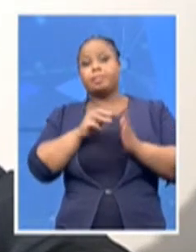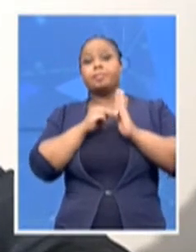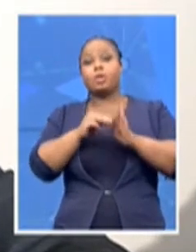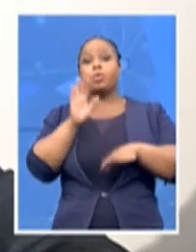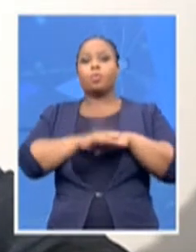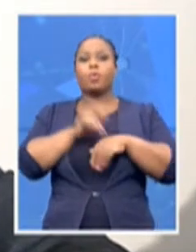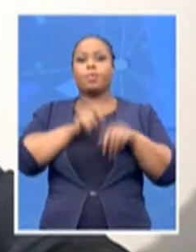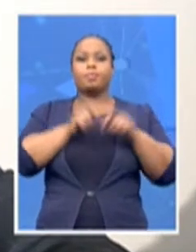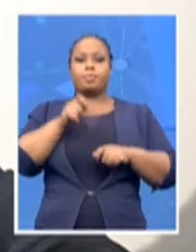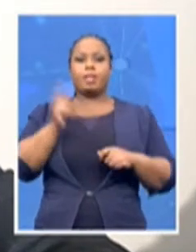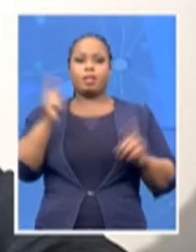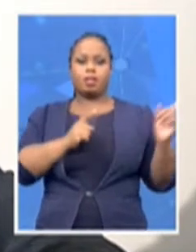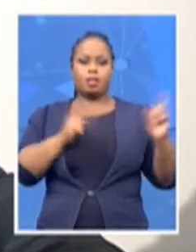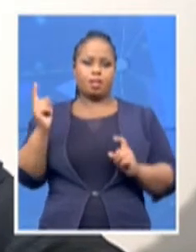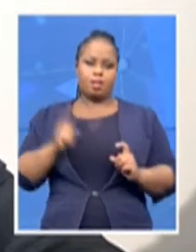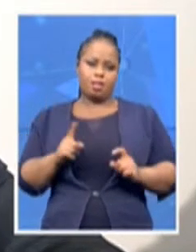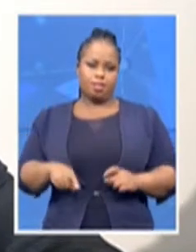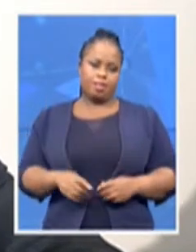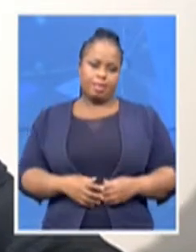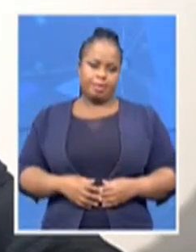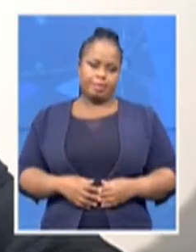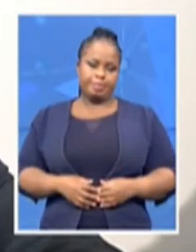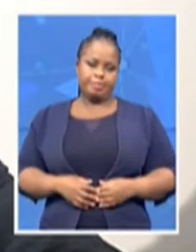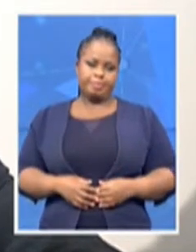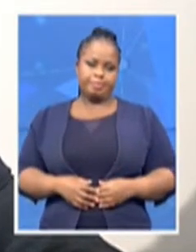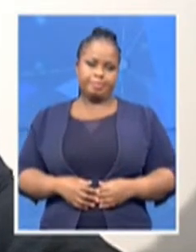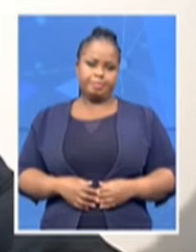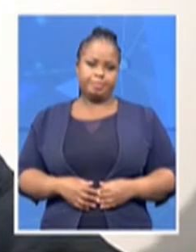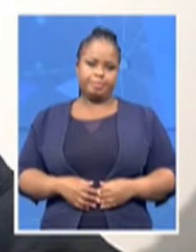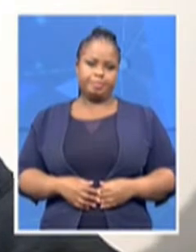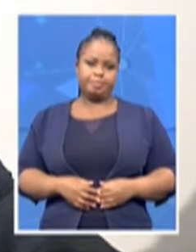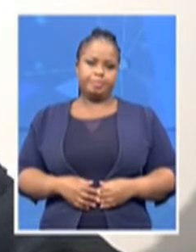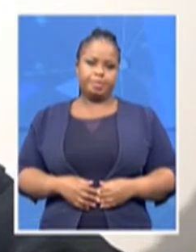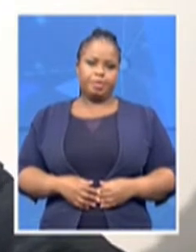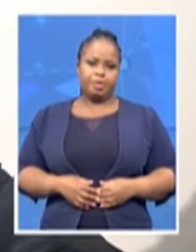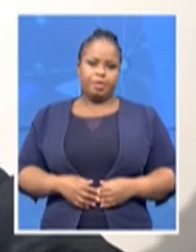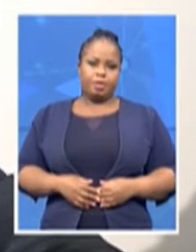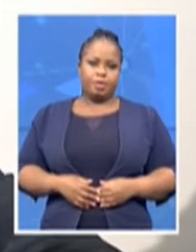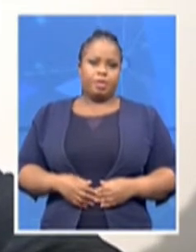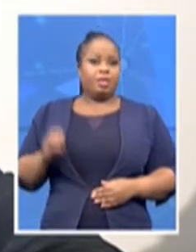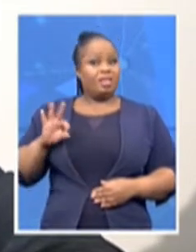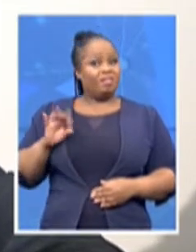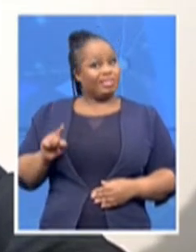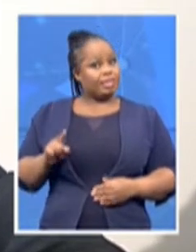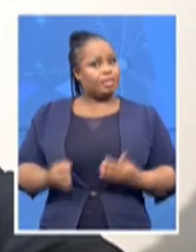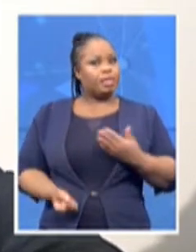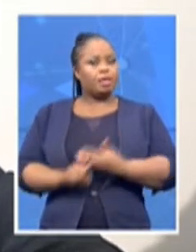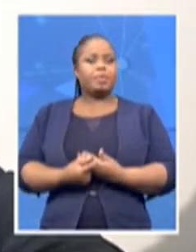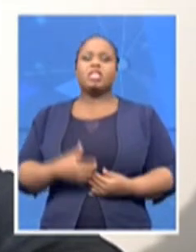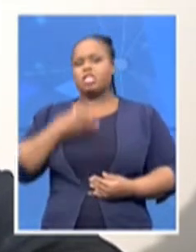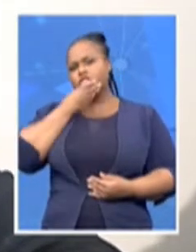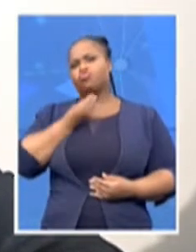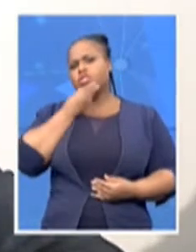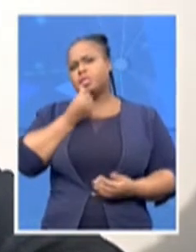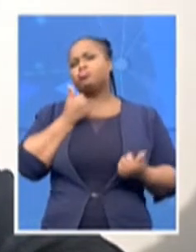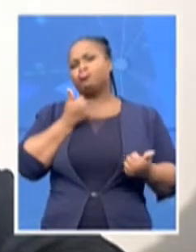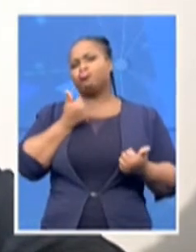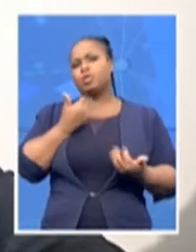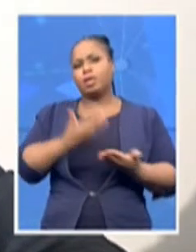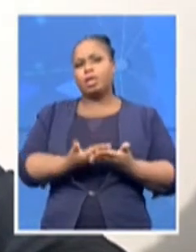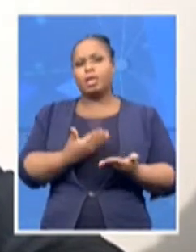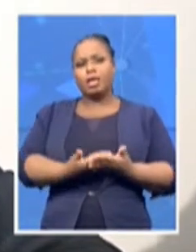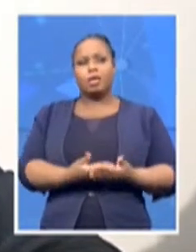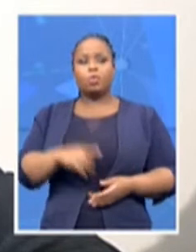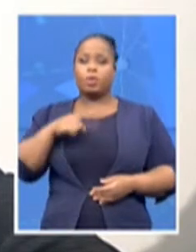that happens, I can tell you that we will have a very good Christmas if we can at least get closer to that